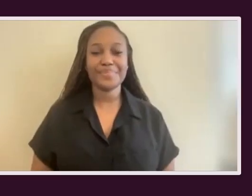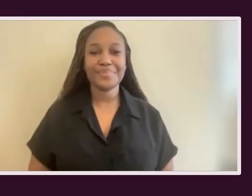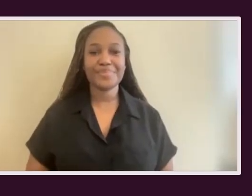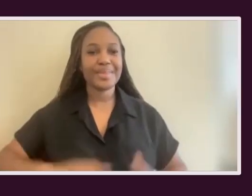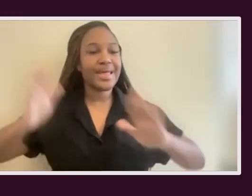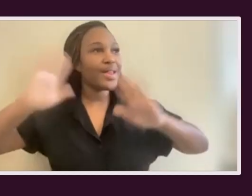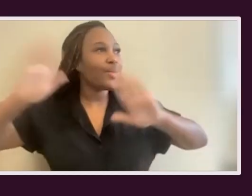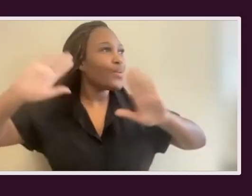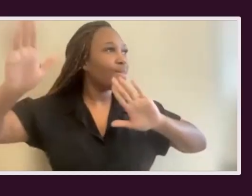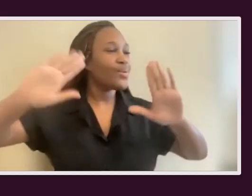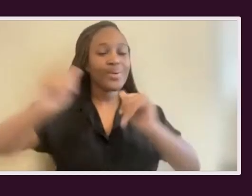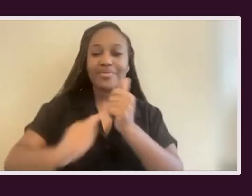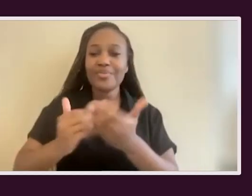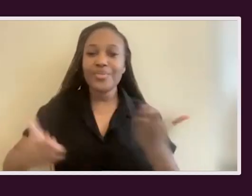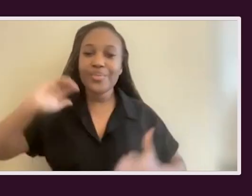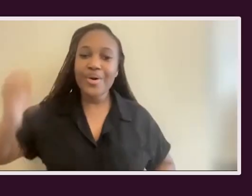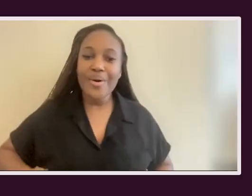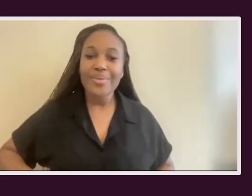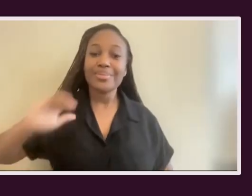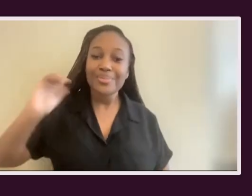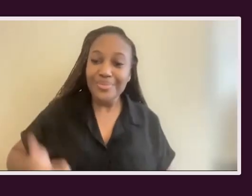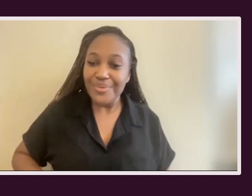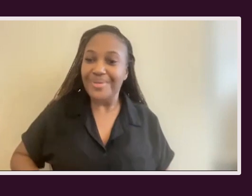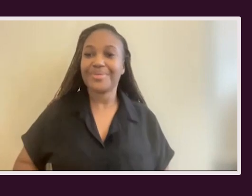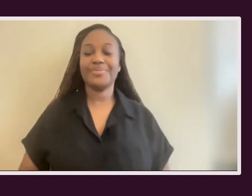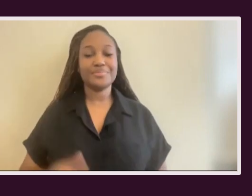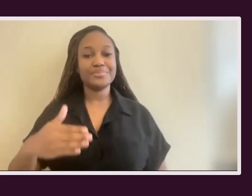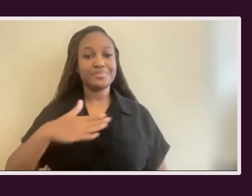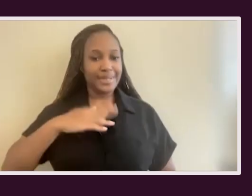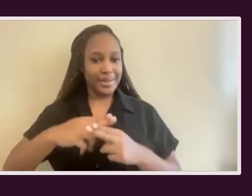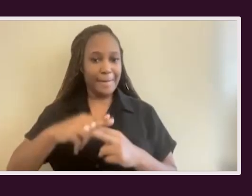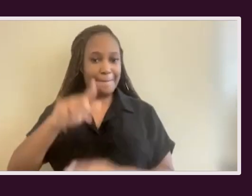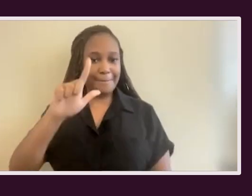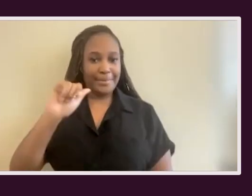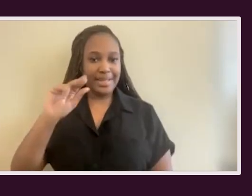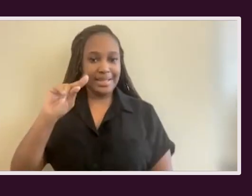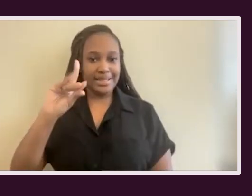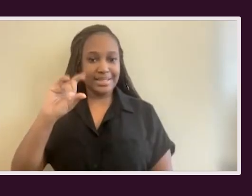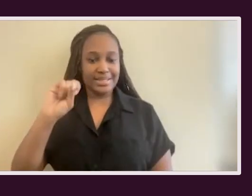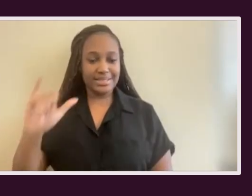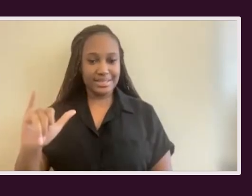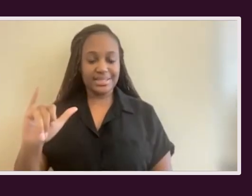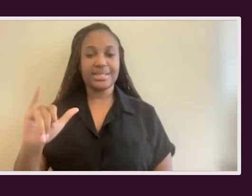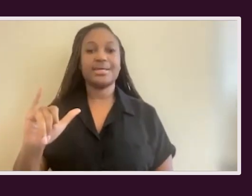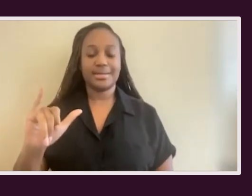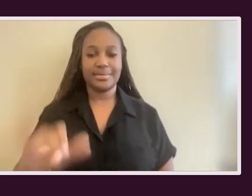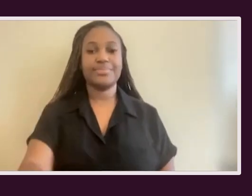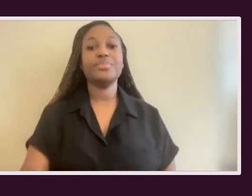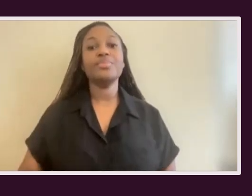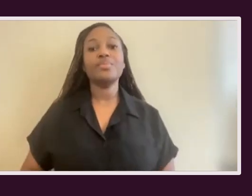Hello, everyone. Welcome, welcome, welcome. This is Lindsey T. Jackson, your